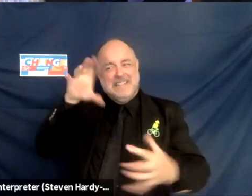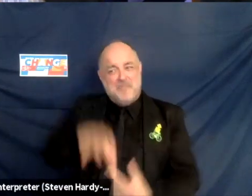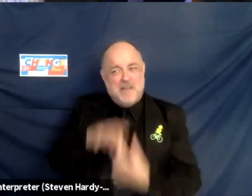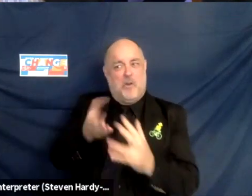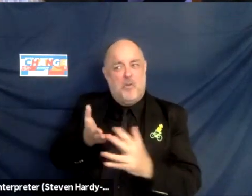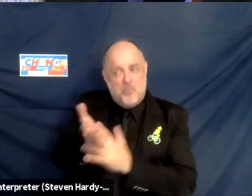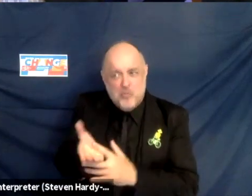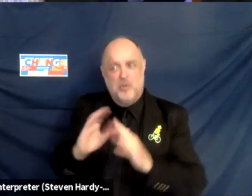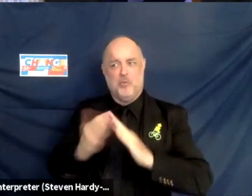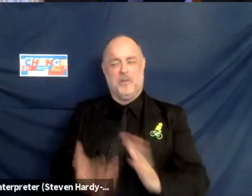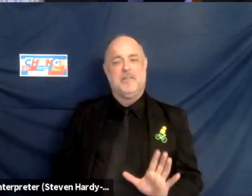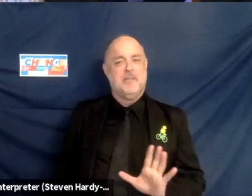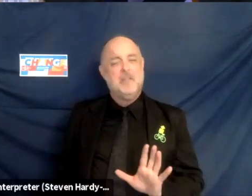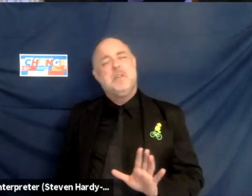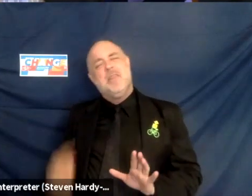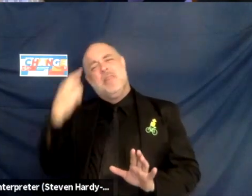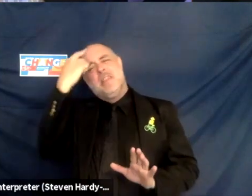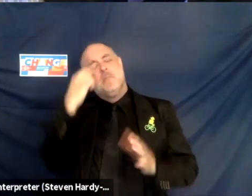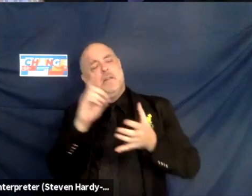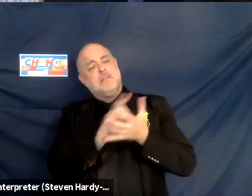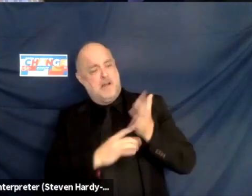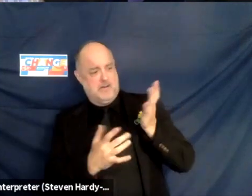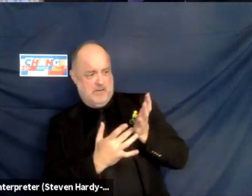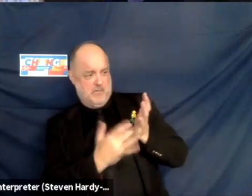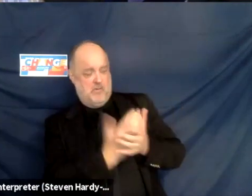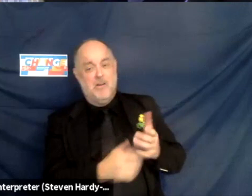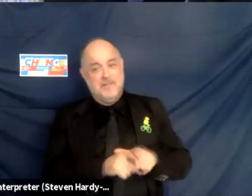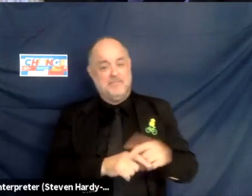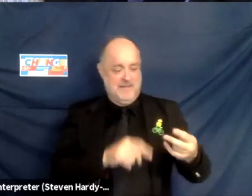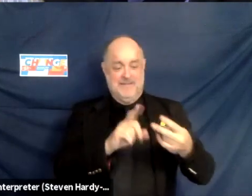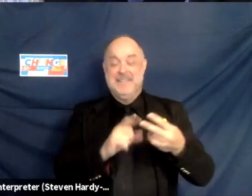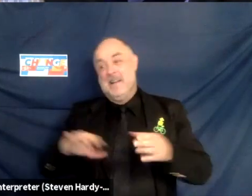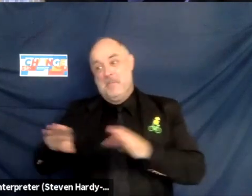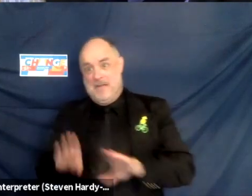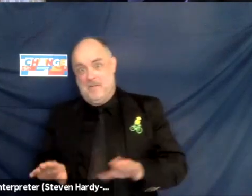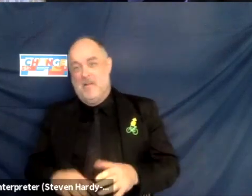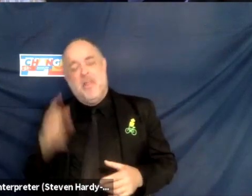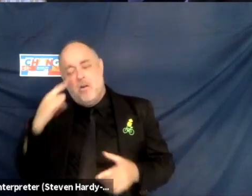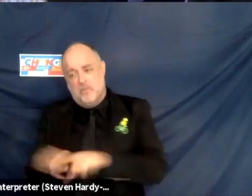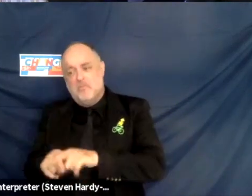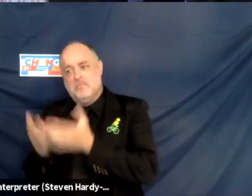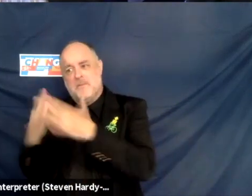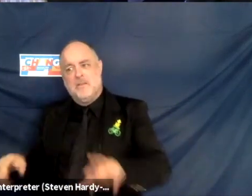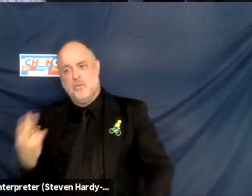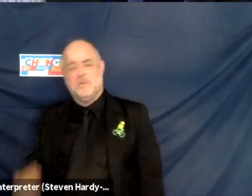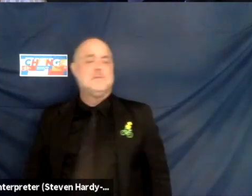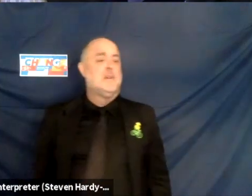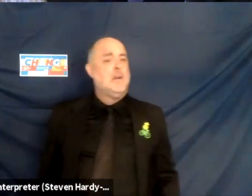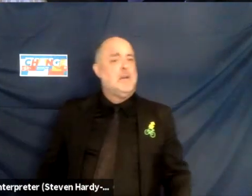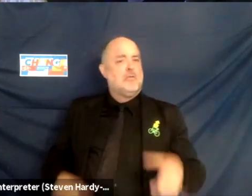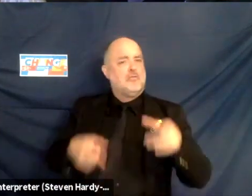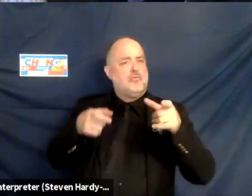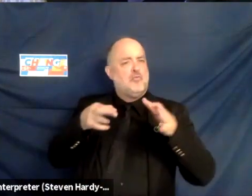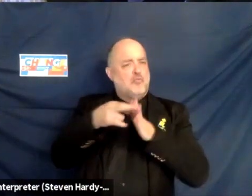So that's the kind of design and technology side. Then there's the behavior side, and that kind of splits in two as well, I think. There's the regulation part of it, right?